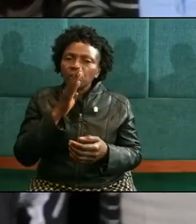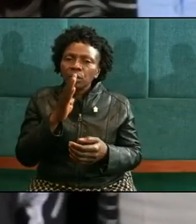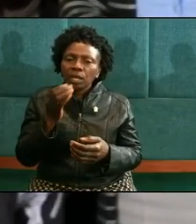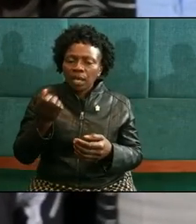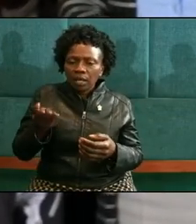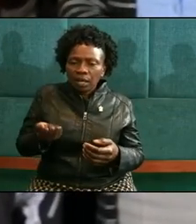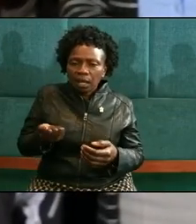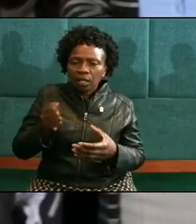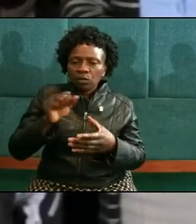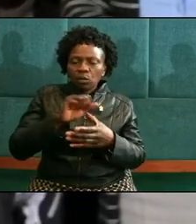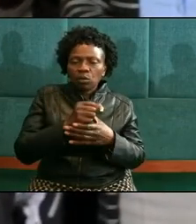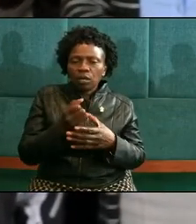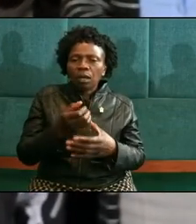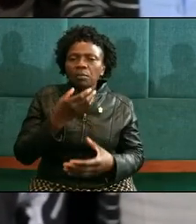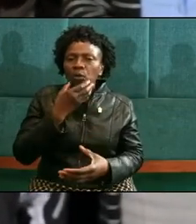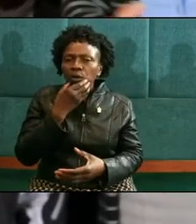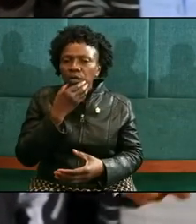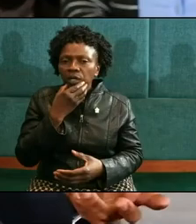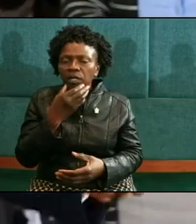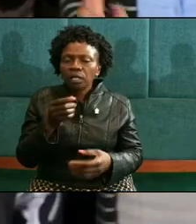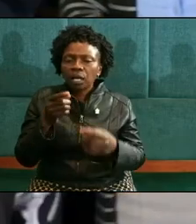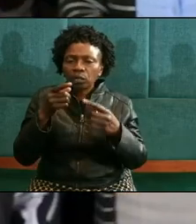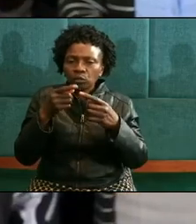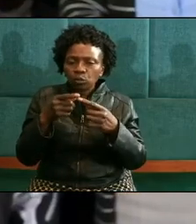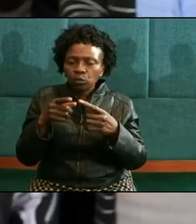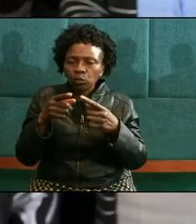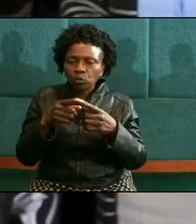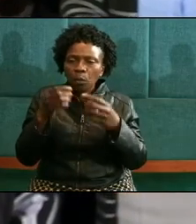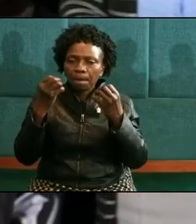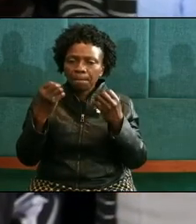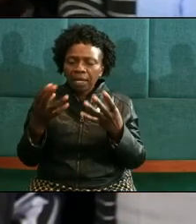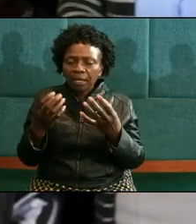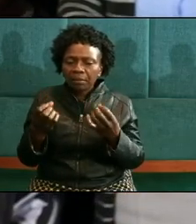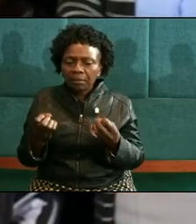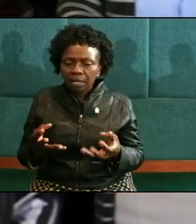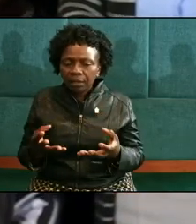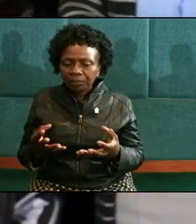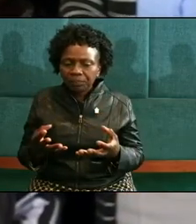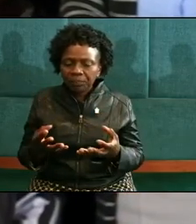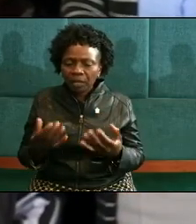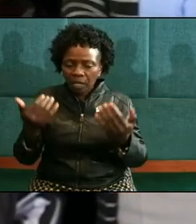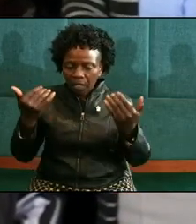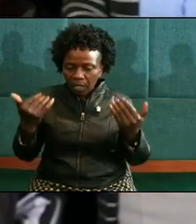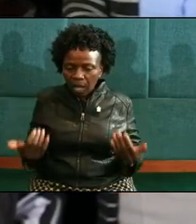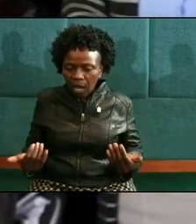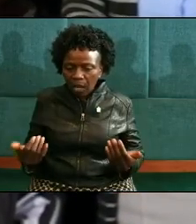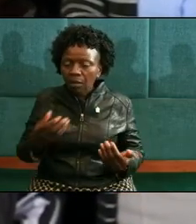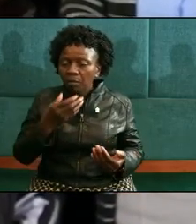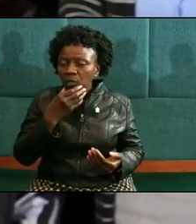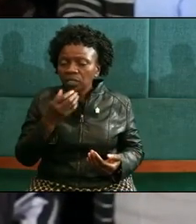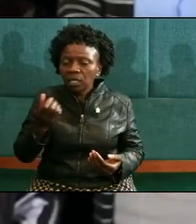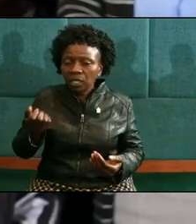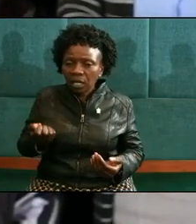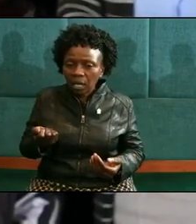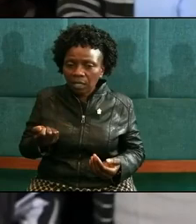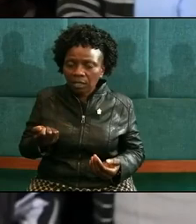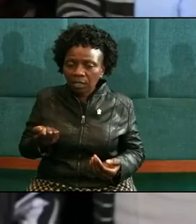There are too many young adolescents who have already gone to the doctor for surgery to remove their